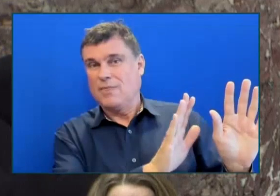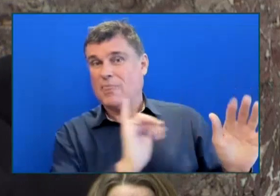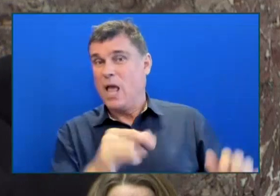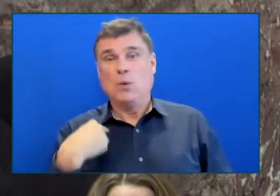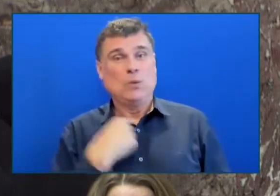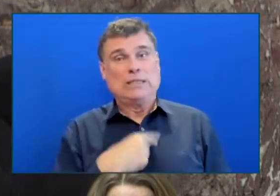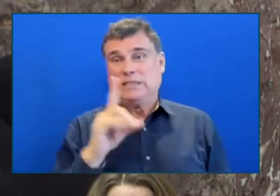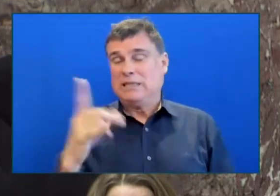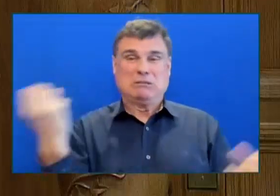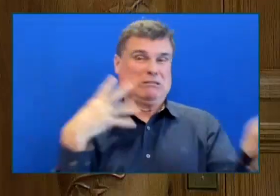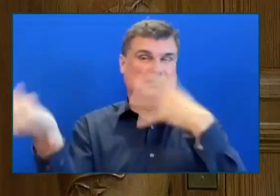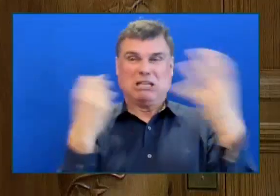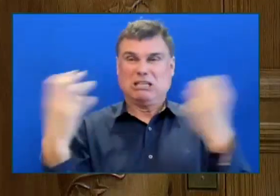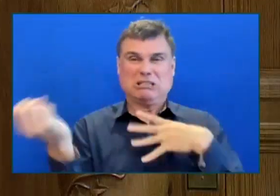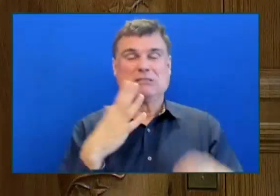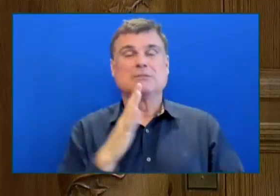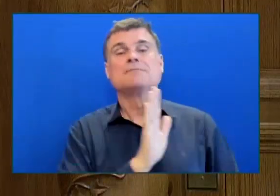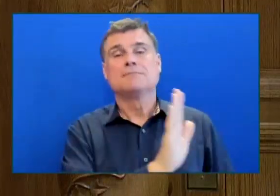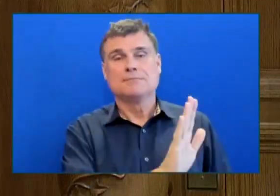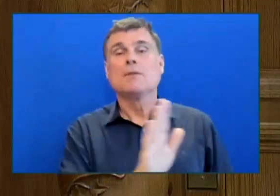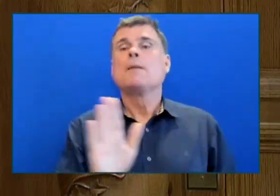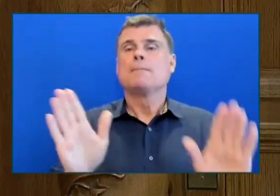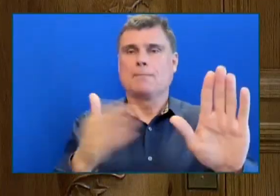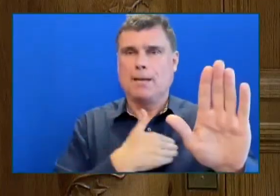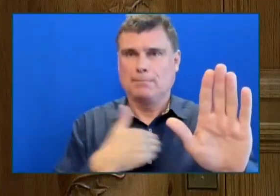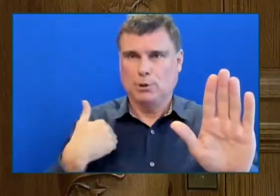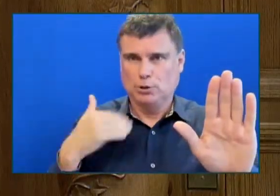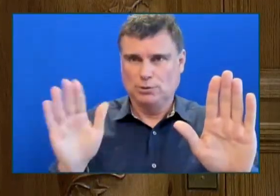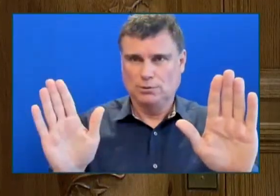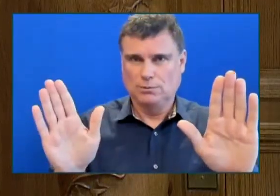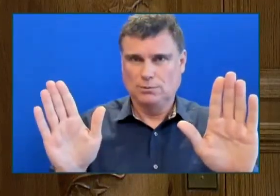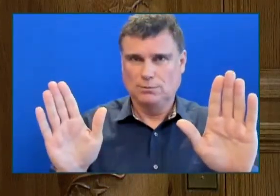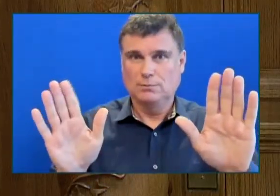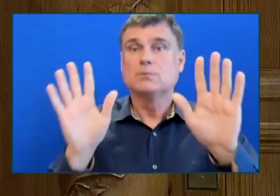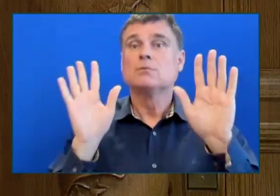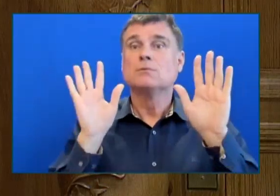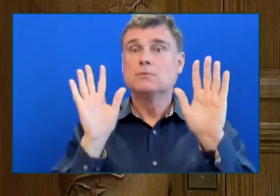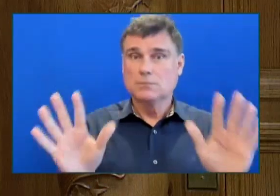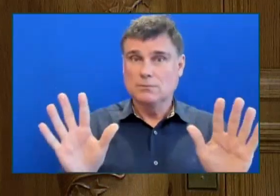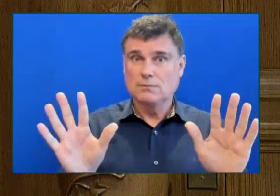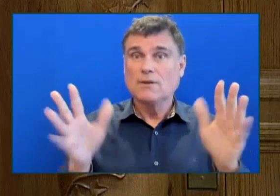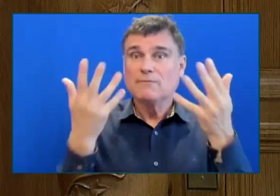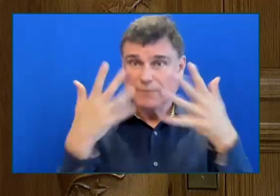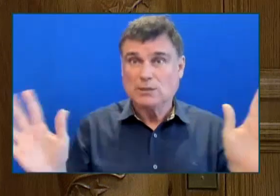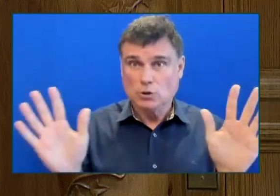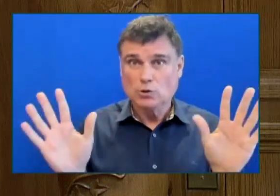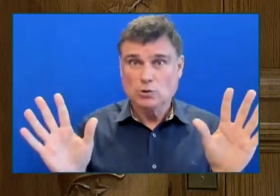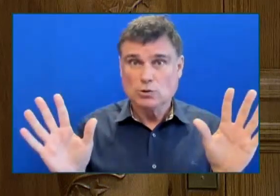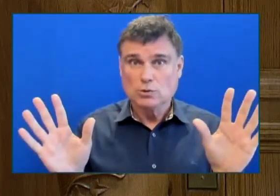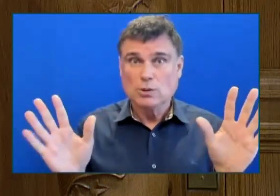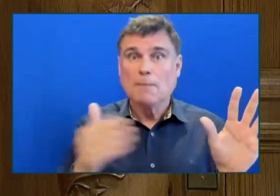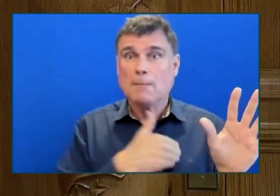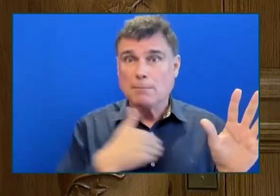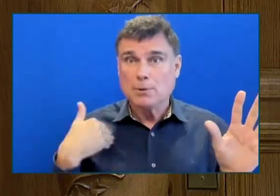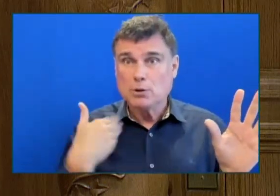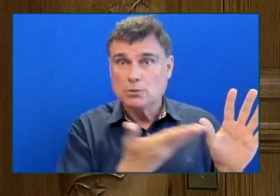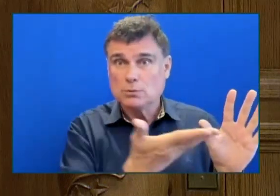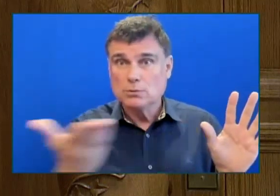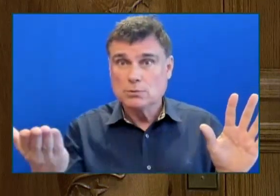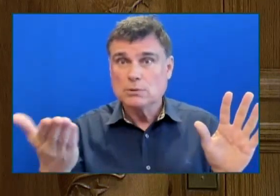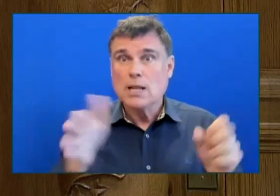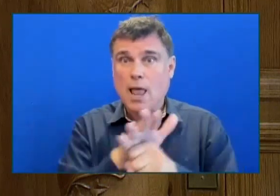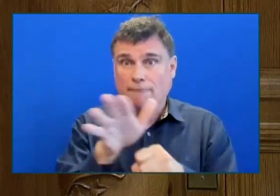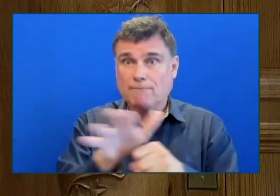of... Members will come to order. Members will come to order now.